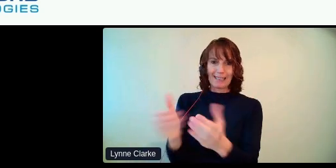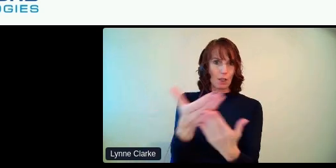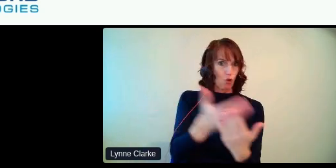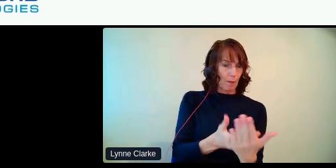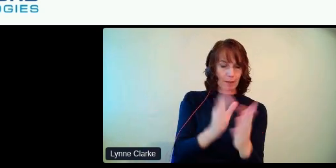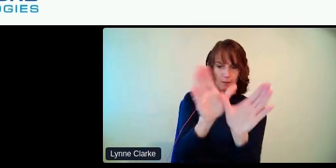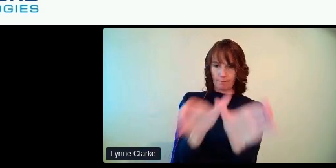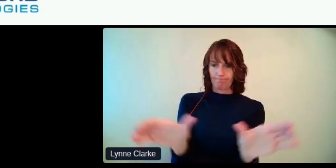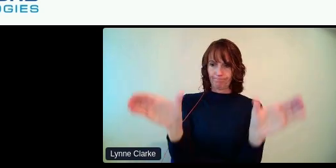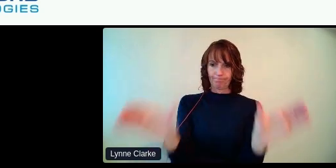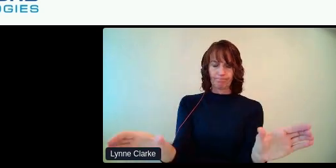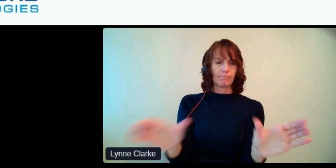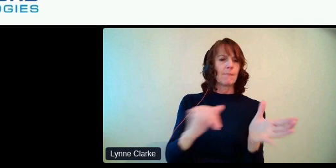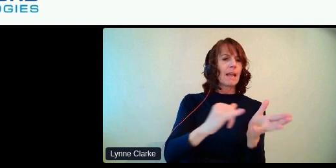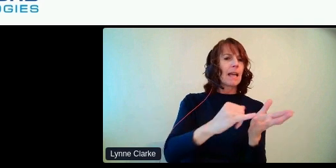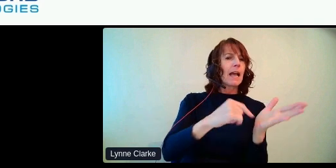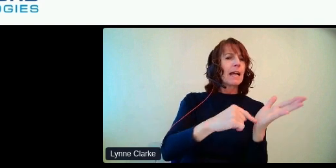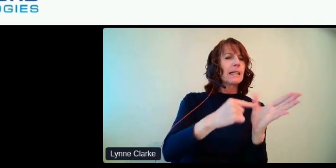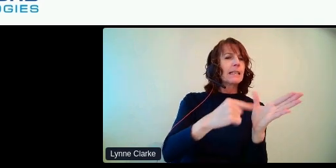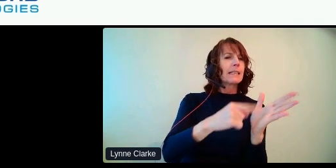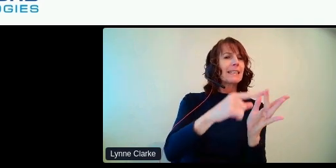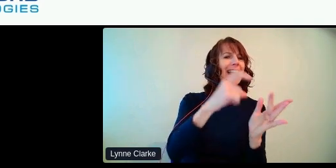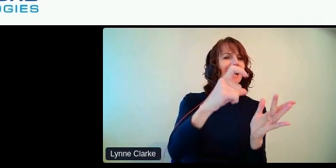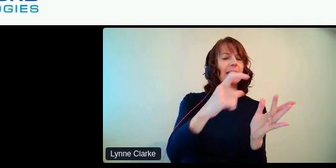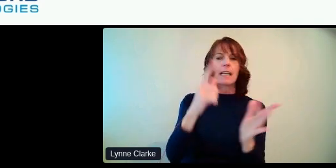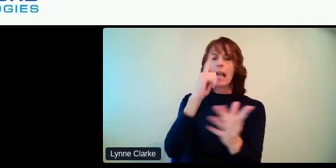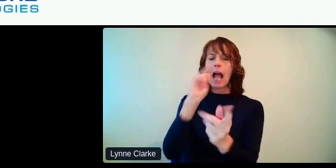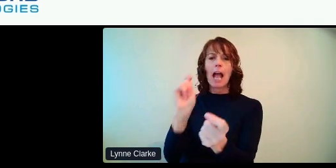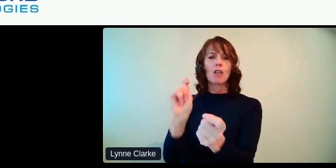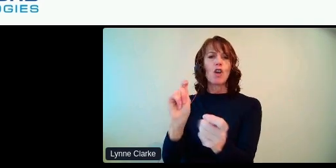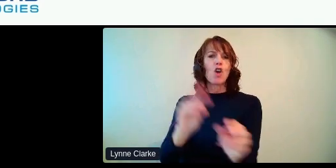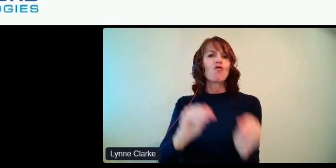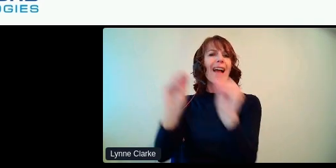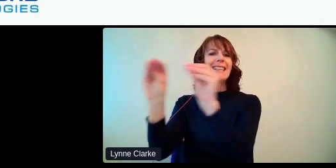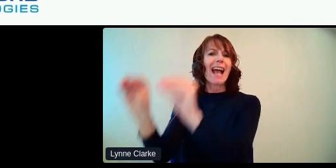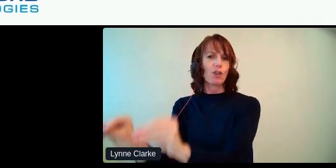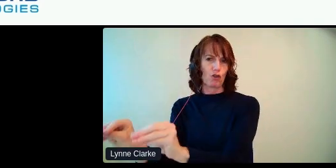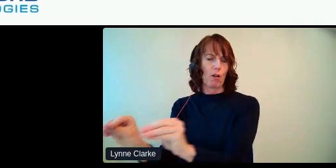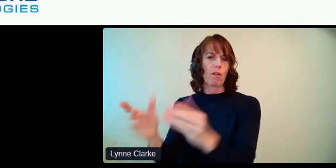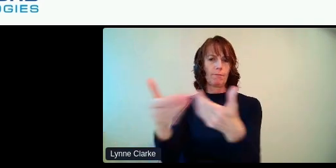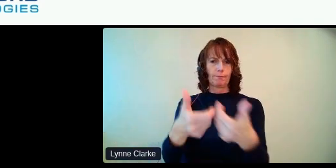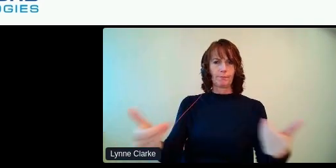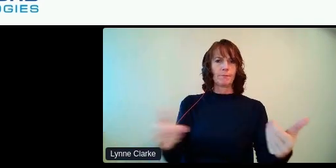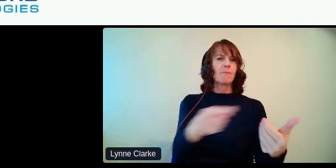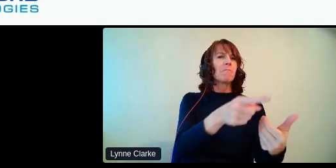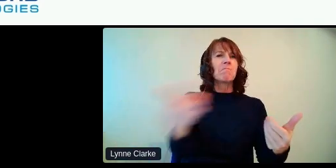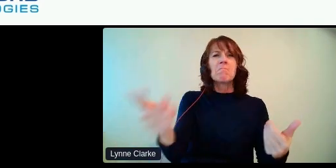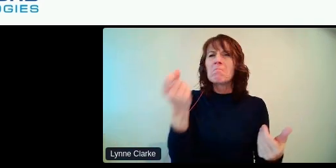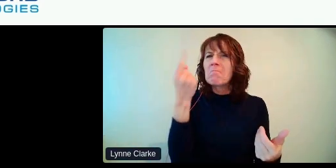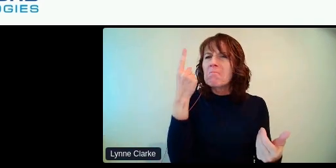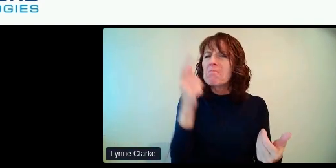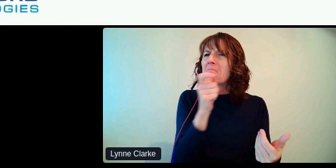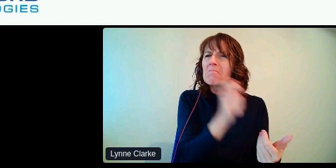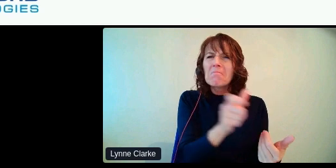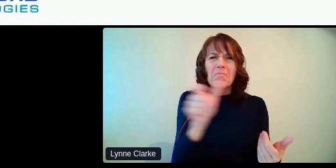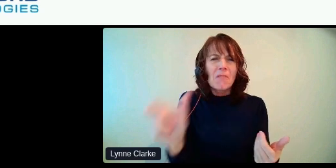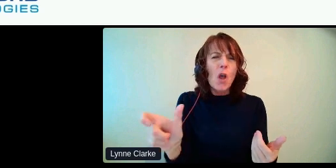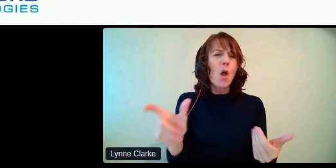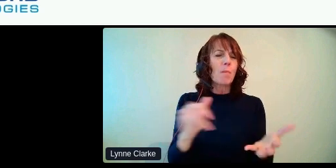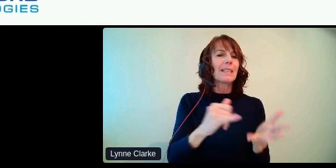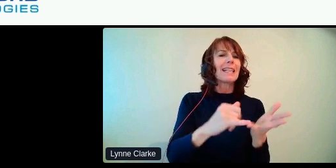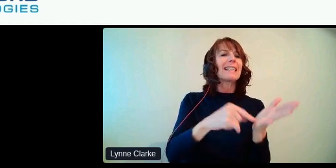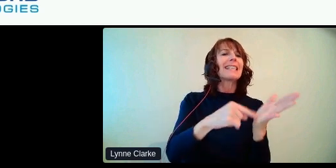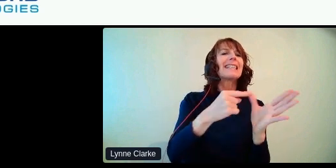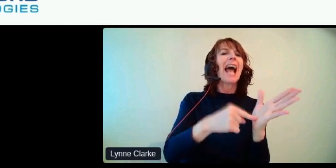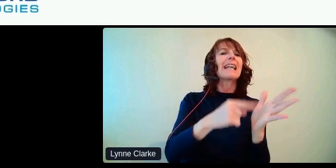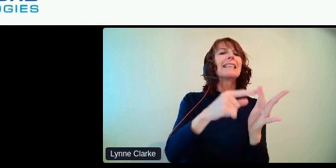talk about static documents and transactional documents. Now, for anybody who's unfamiliar with those terms, static